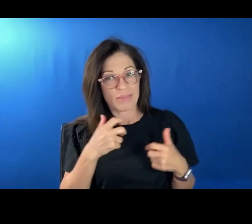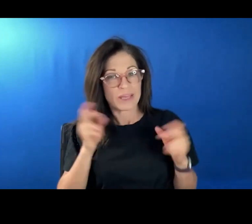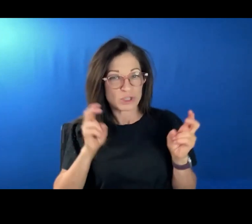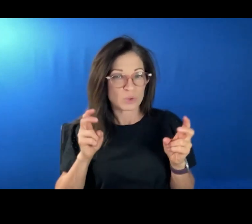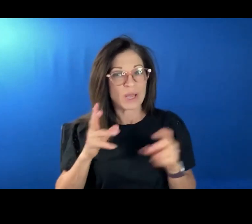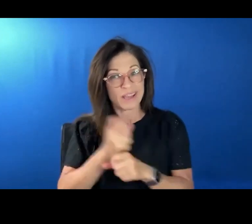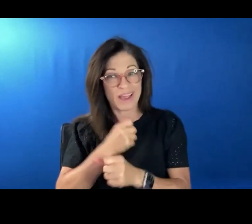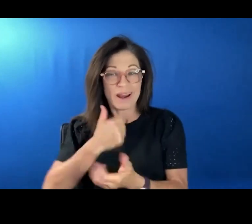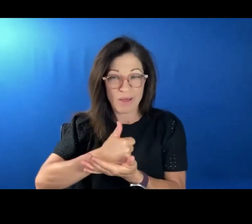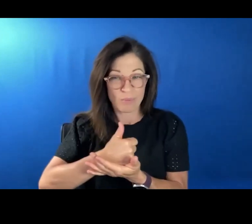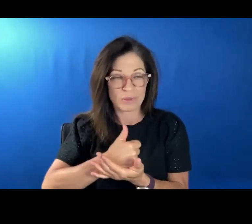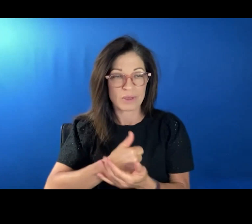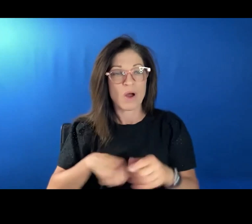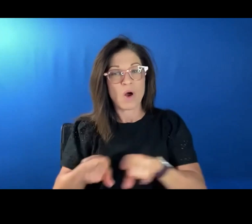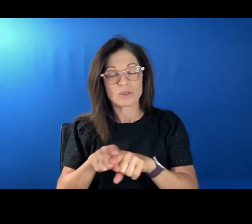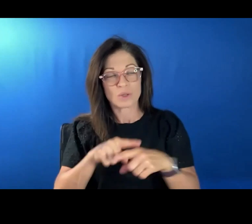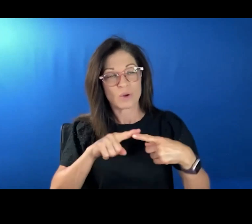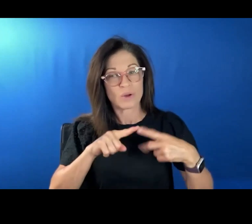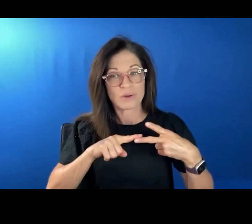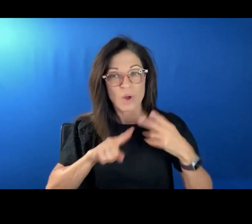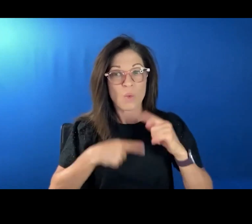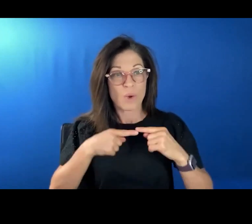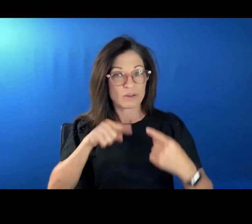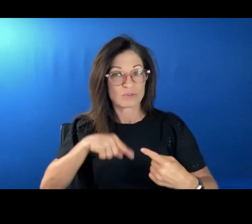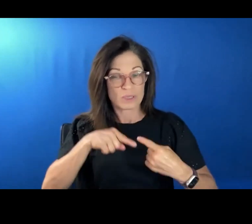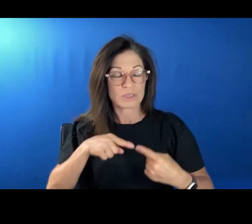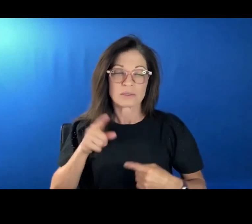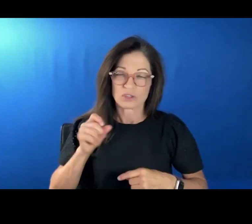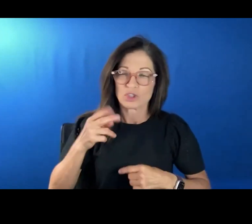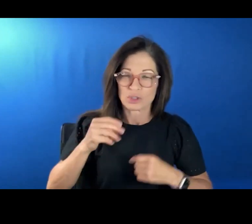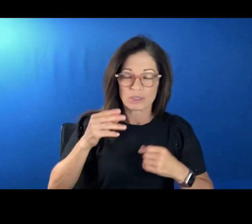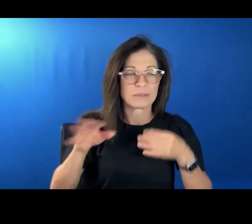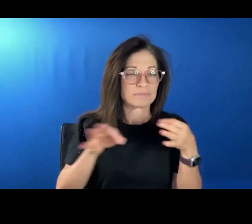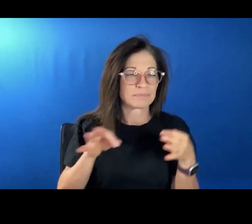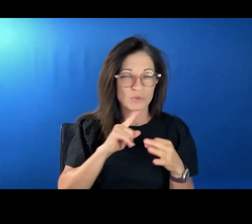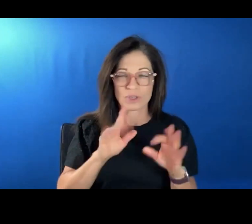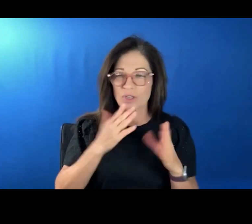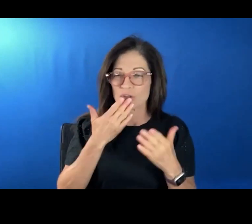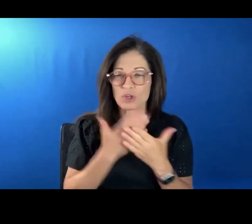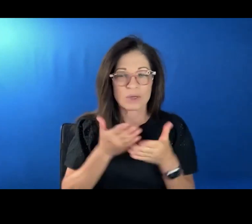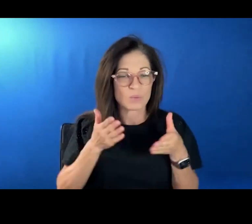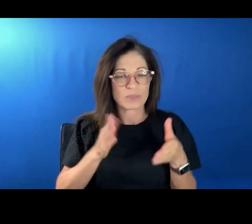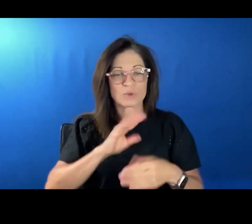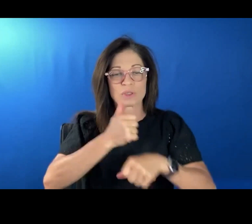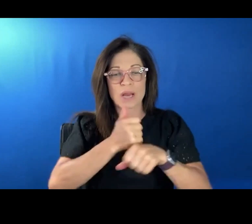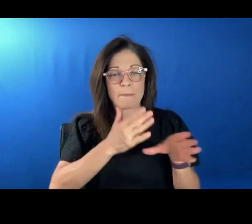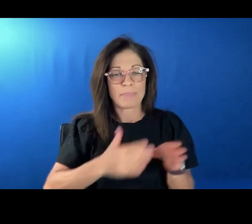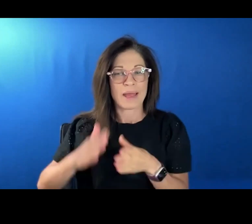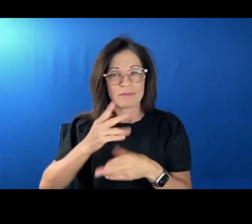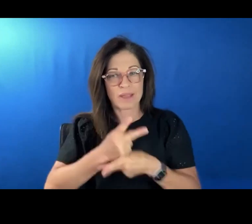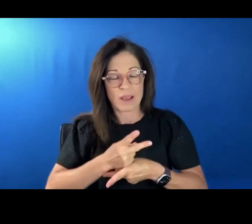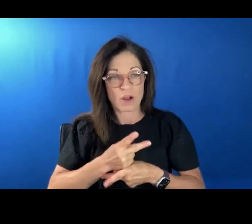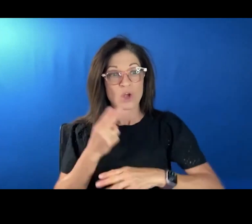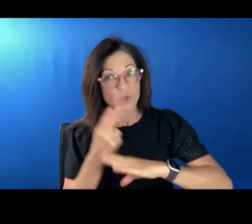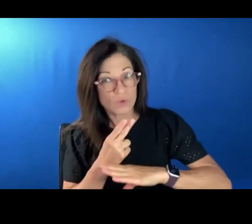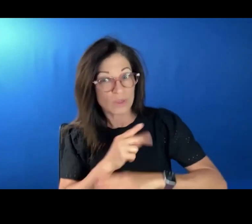to show that when you are struggling, she gives really good ways to set up a plan of care using the police as maybe